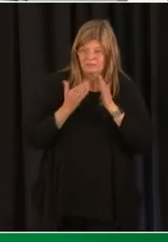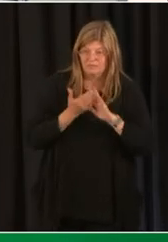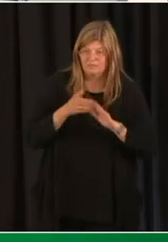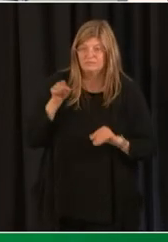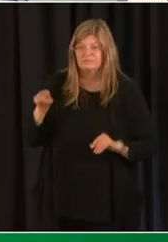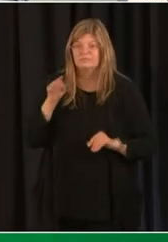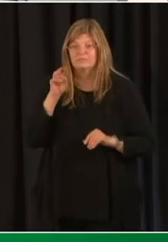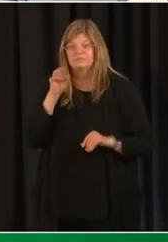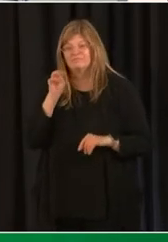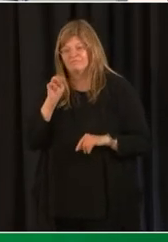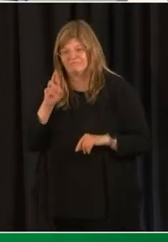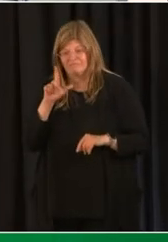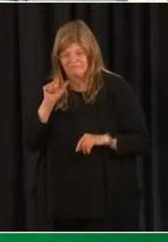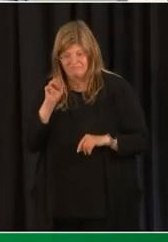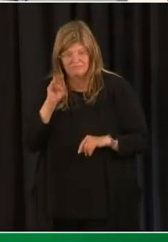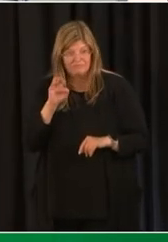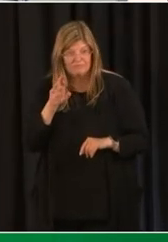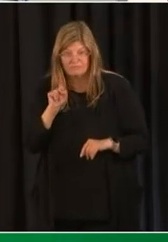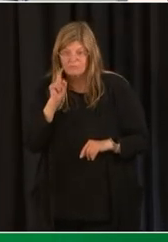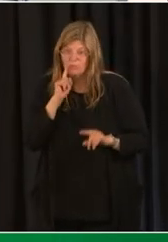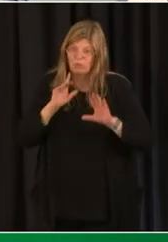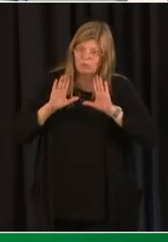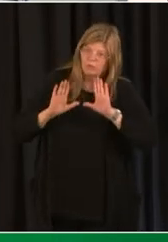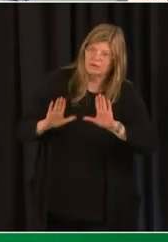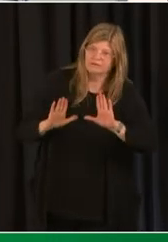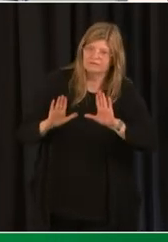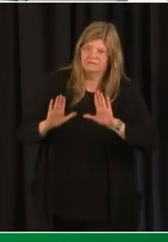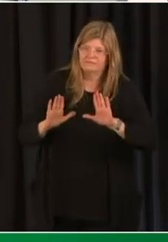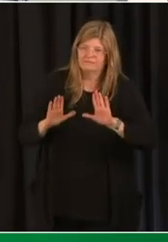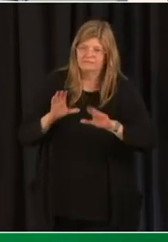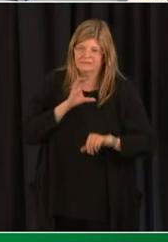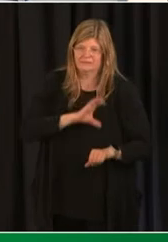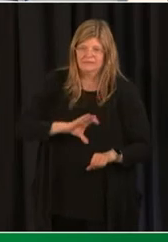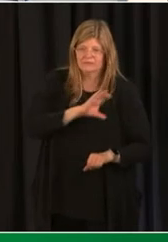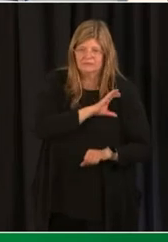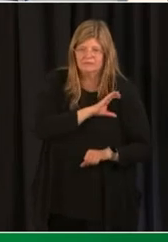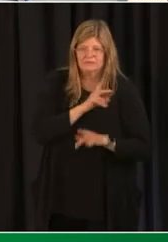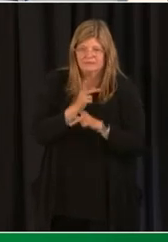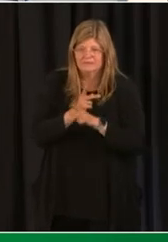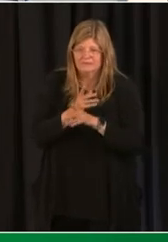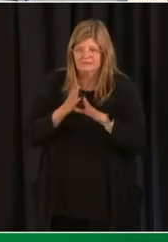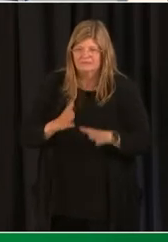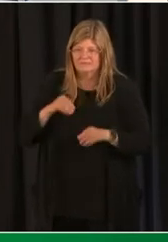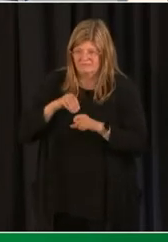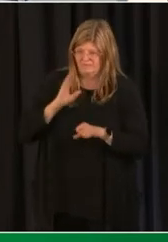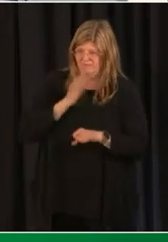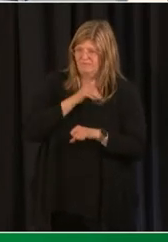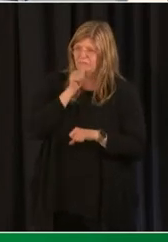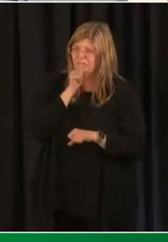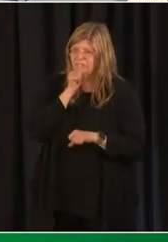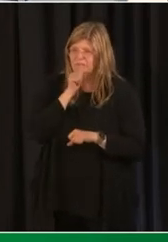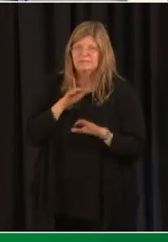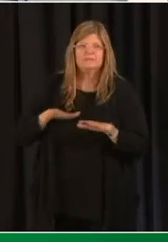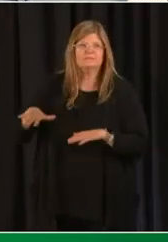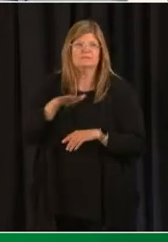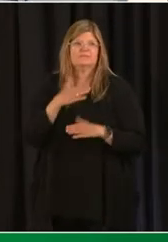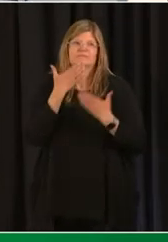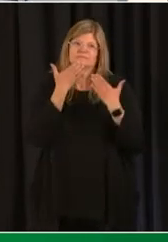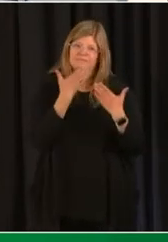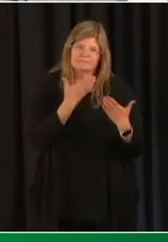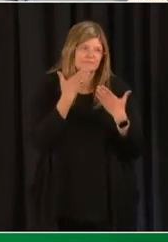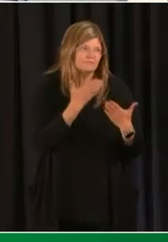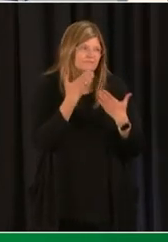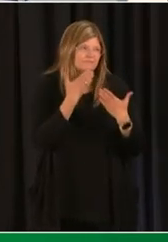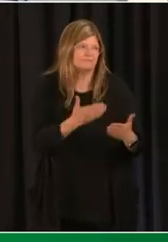Lambert, who is just an outstanding citizen and provider in our private sector. So thank you very much for having